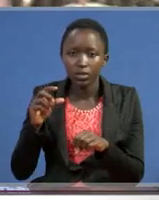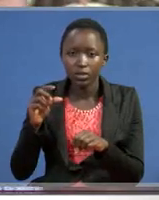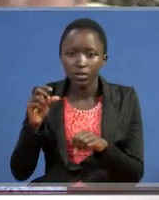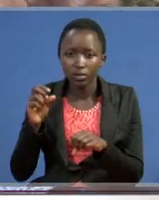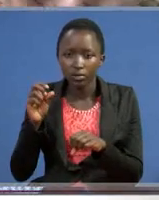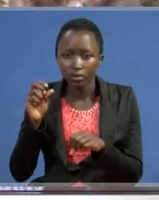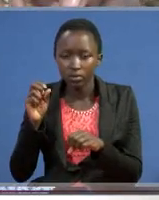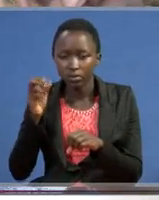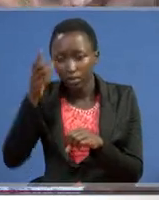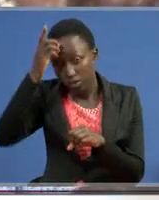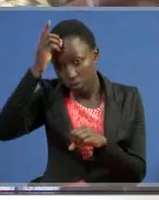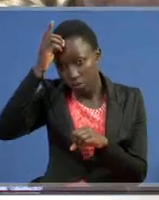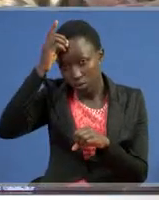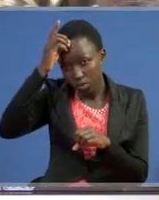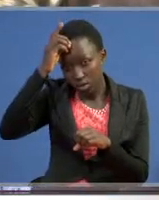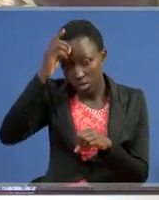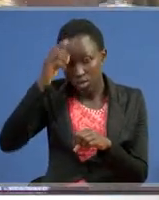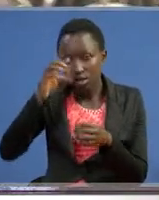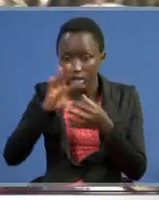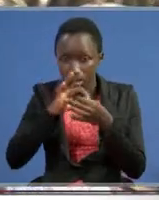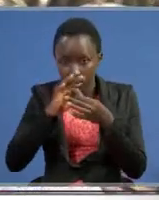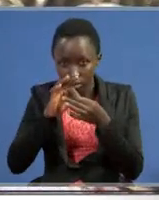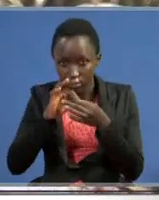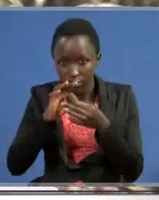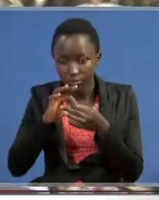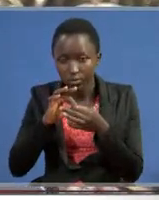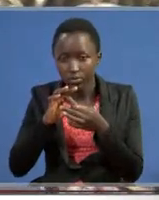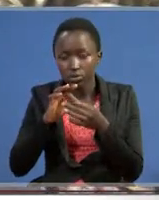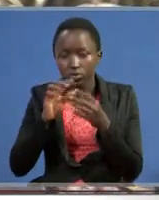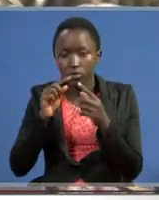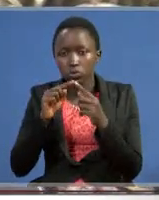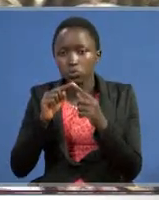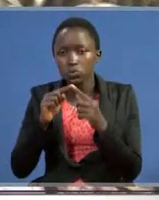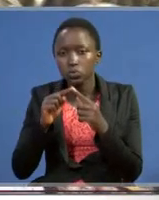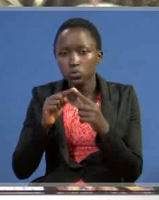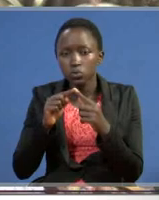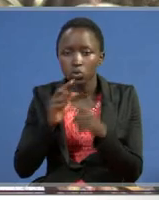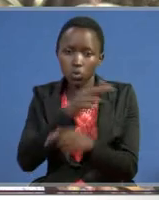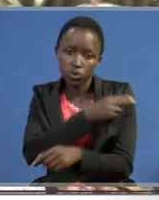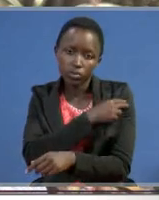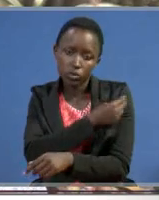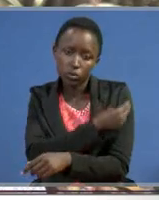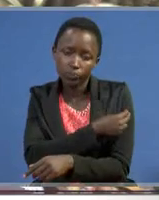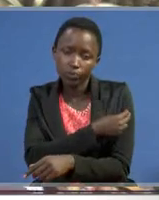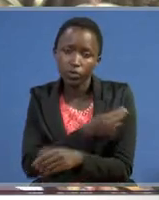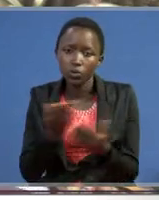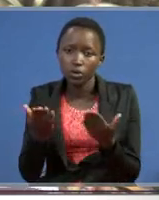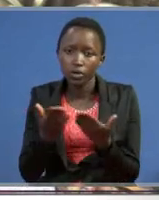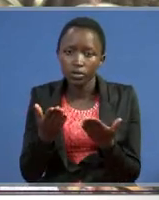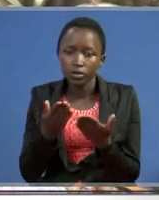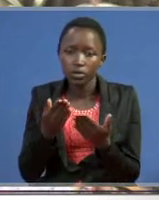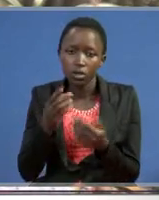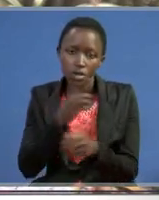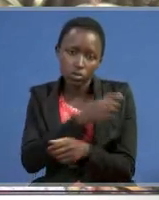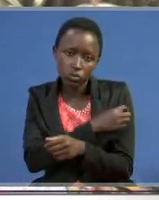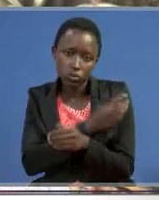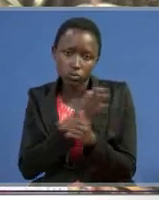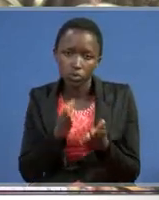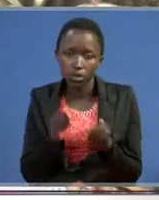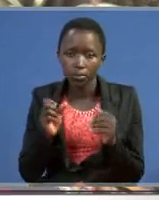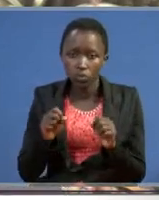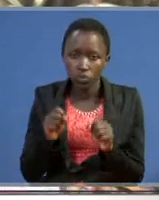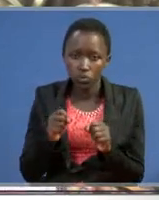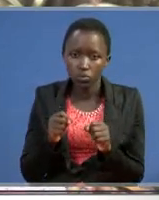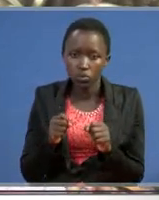the rural area it is linked to the referral or start where the doctor can